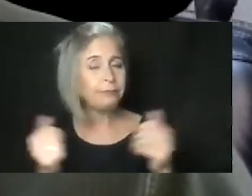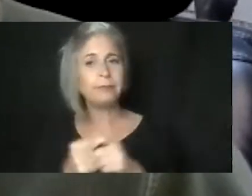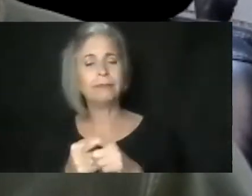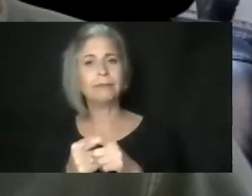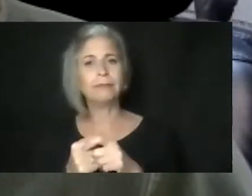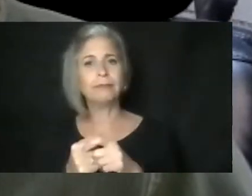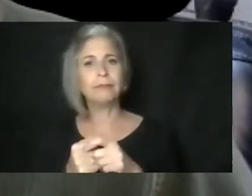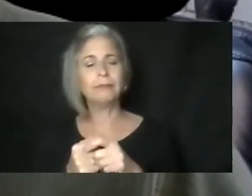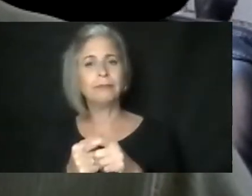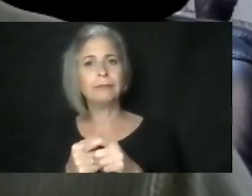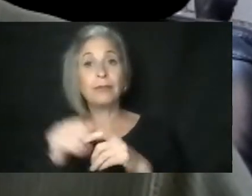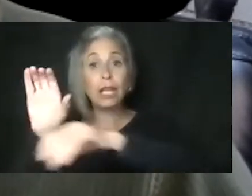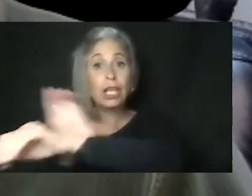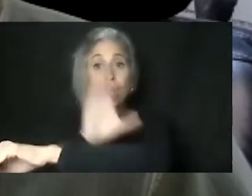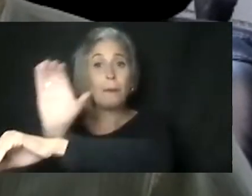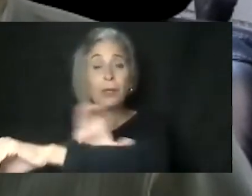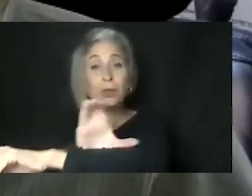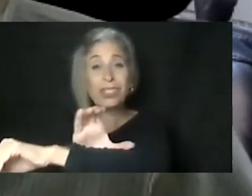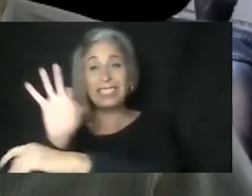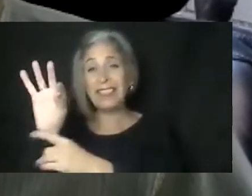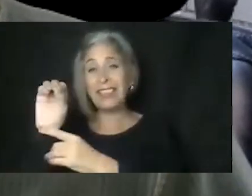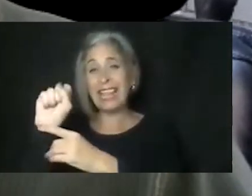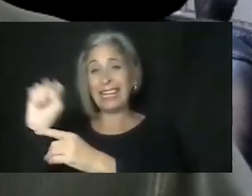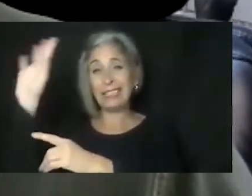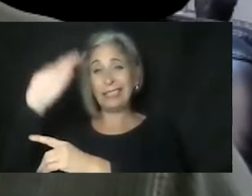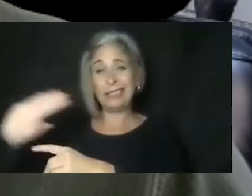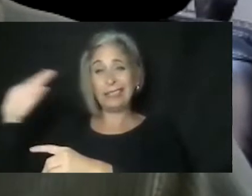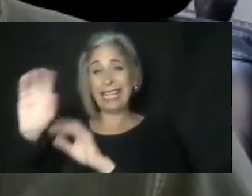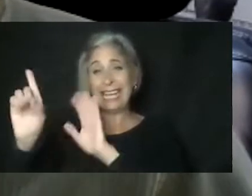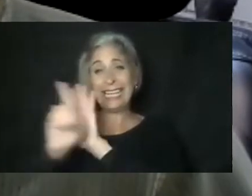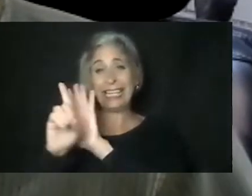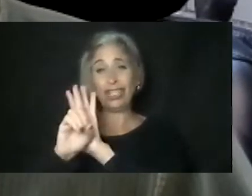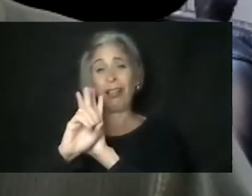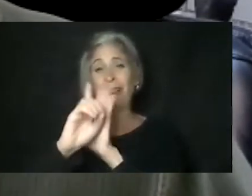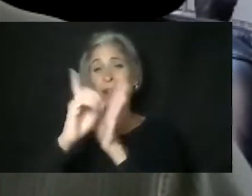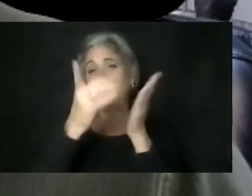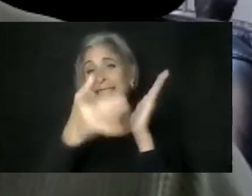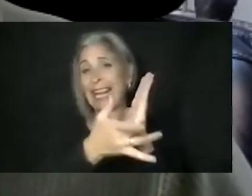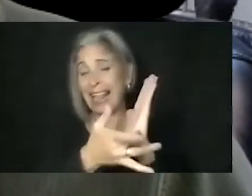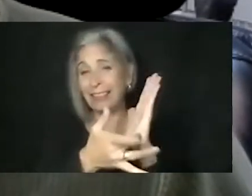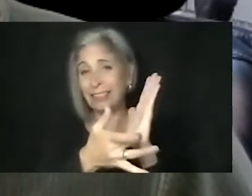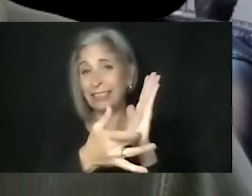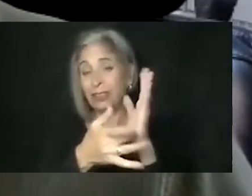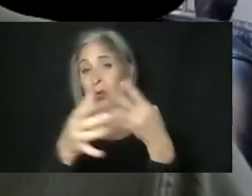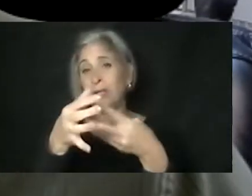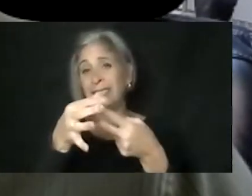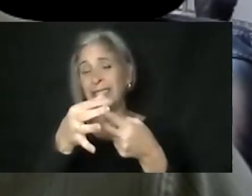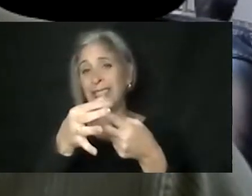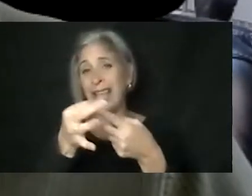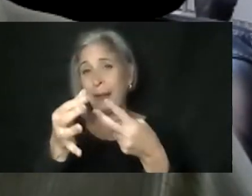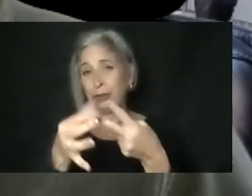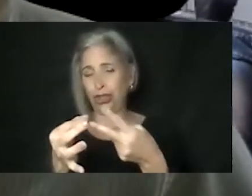that computers in the 90s and digital technology was almost optional. I mean,